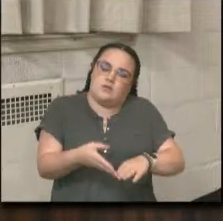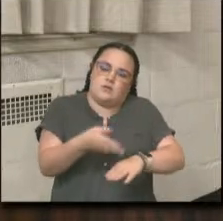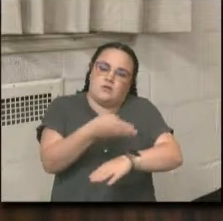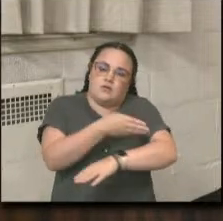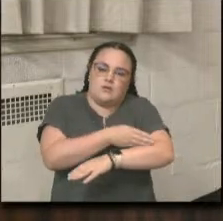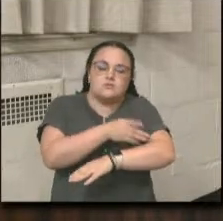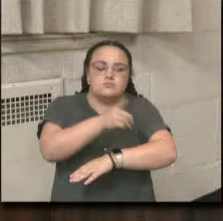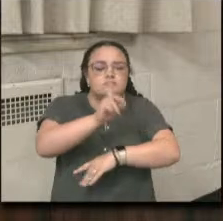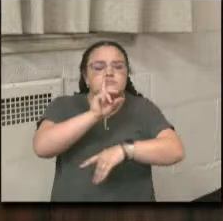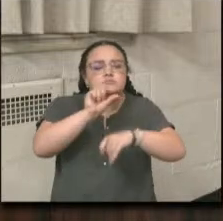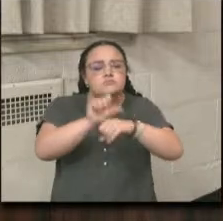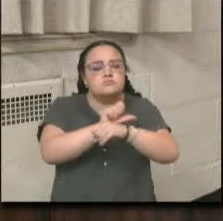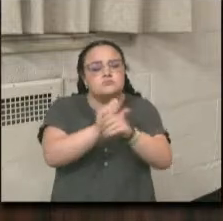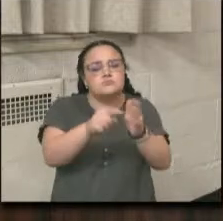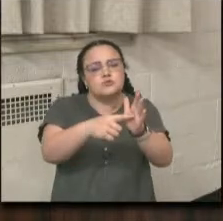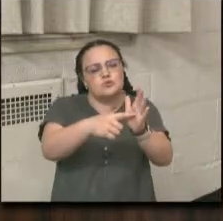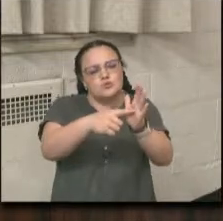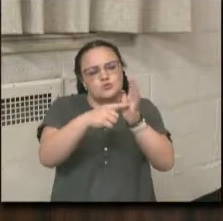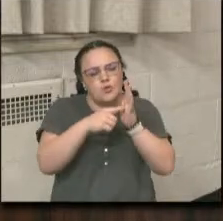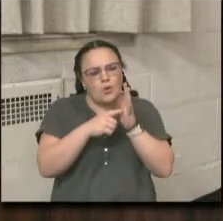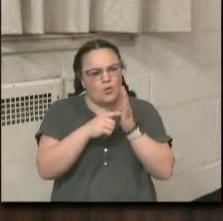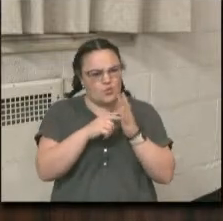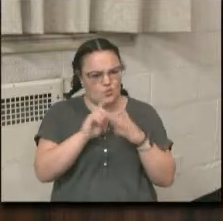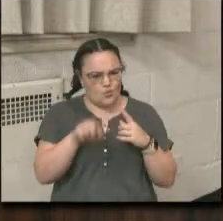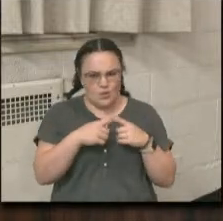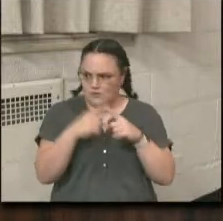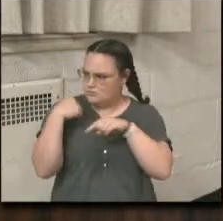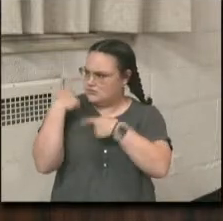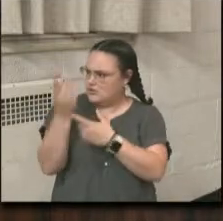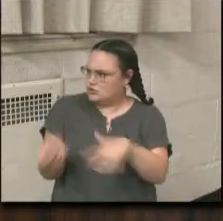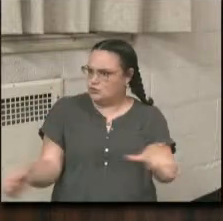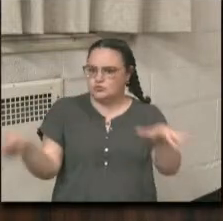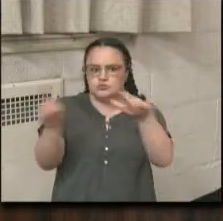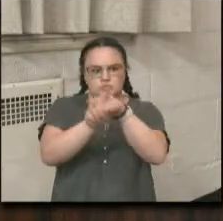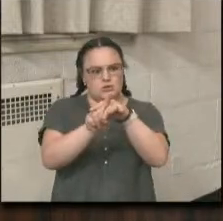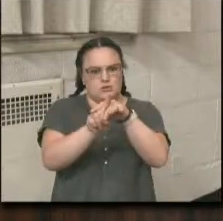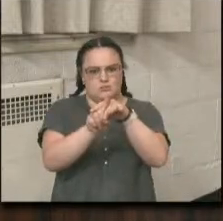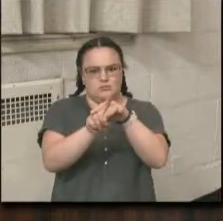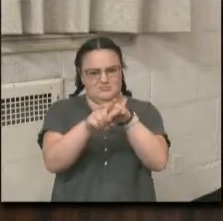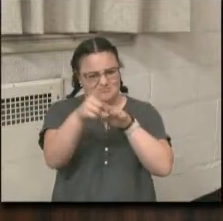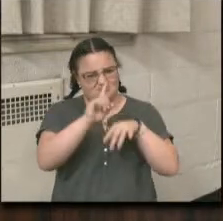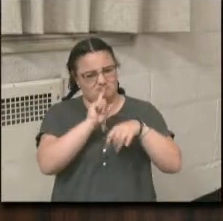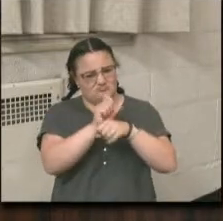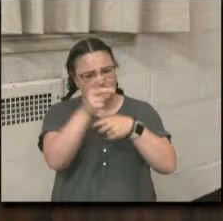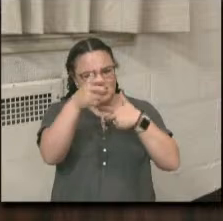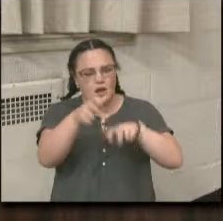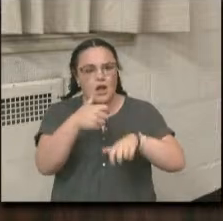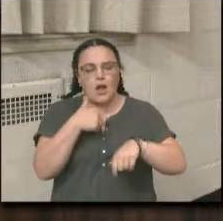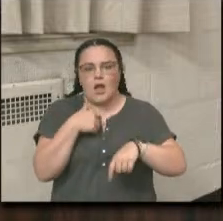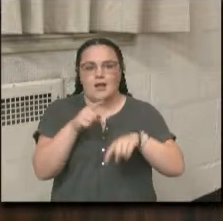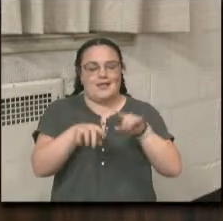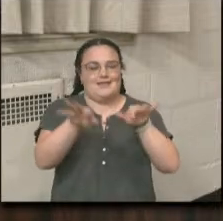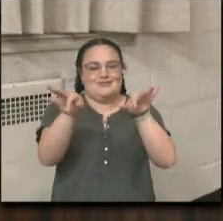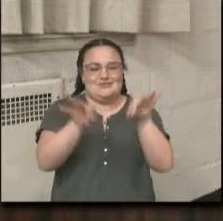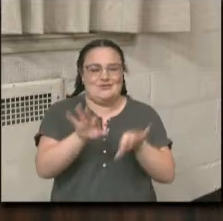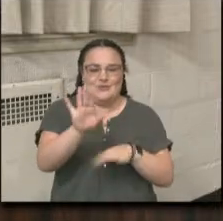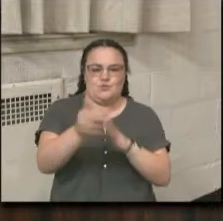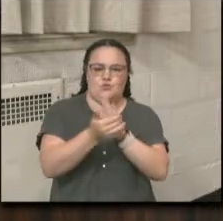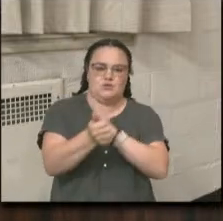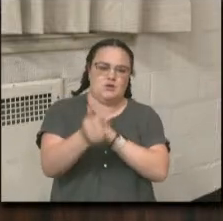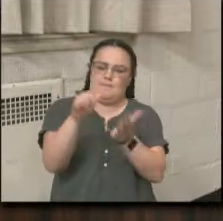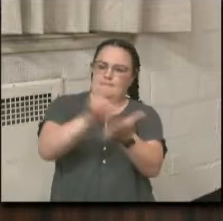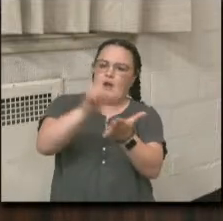has demonstrated that since he came on board. I can't say enough, Ravel, about your skill set.